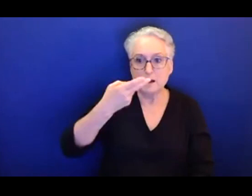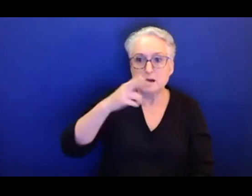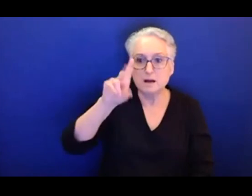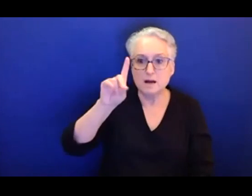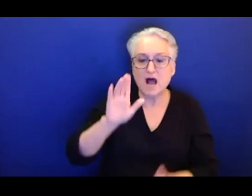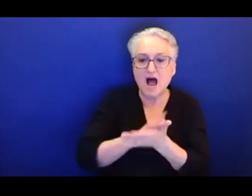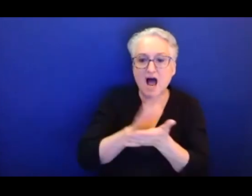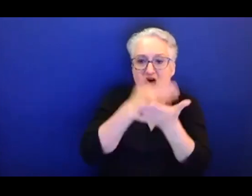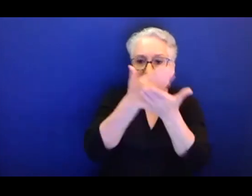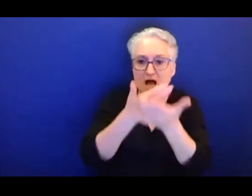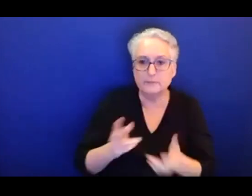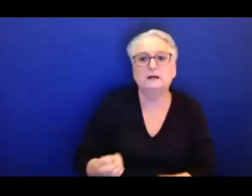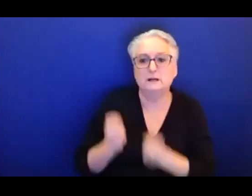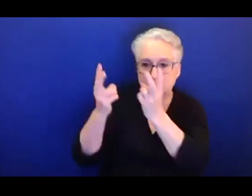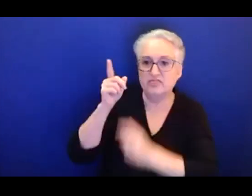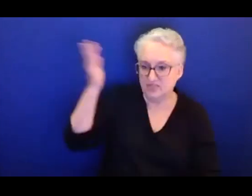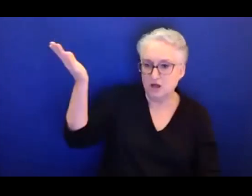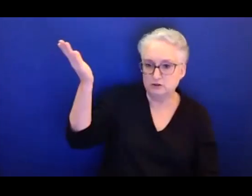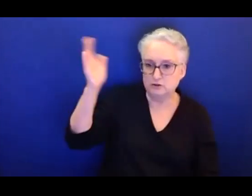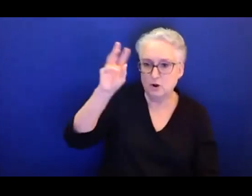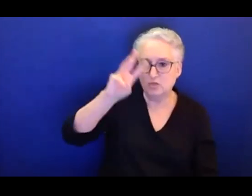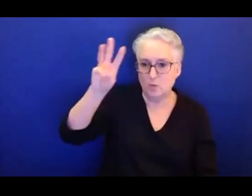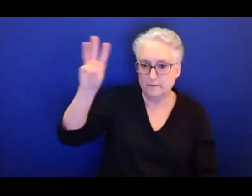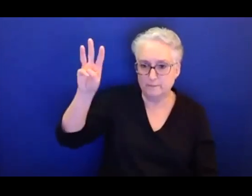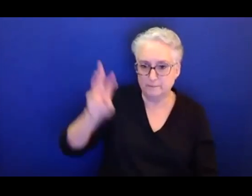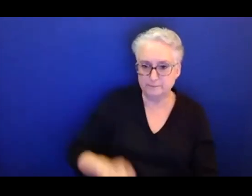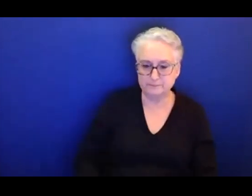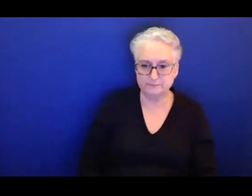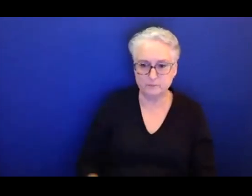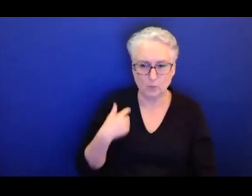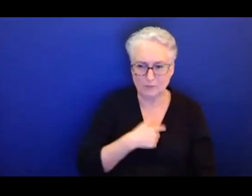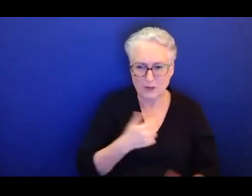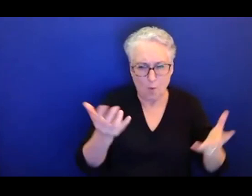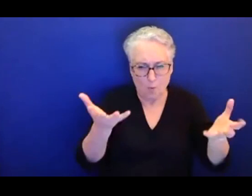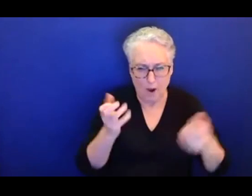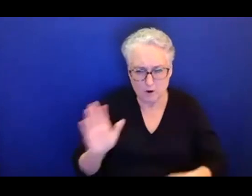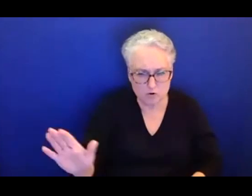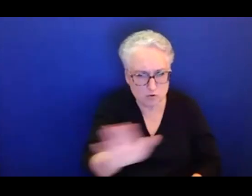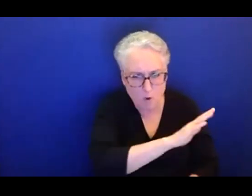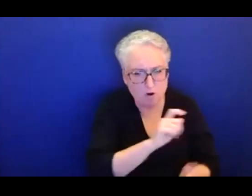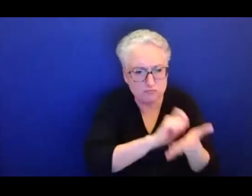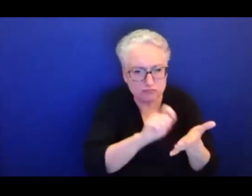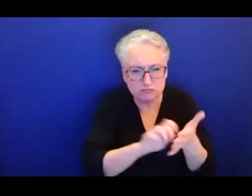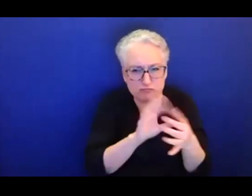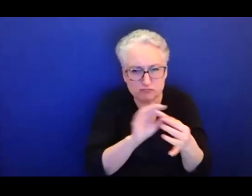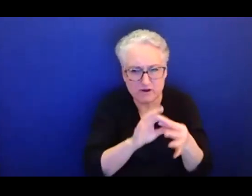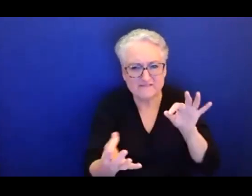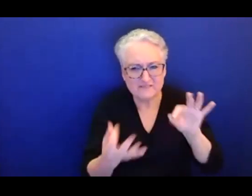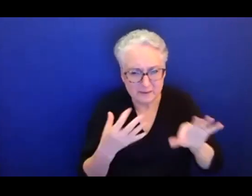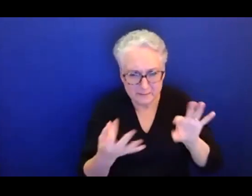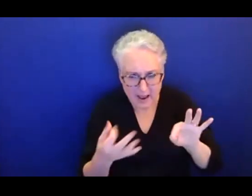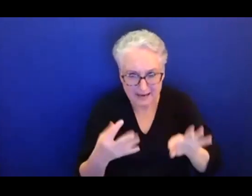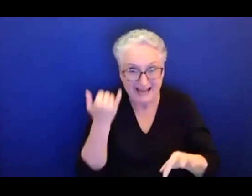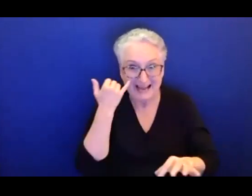again, we welcome your written feedback. If it's lengthier, this is a great way to just submit something